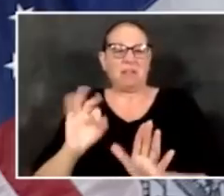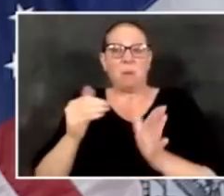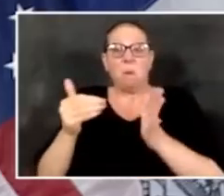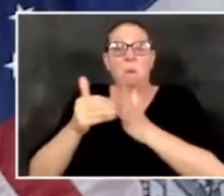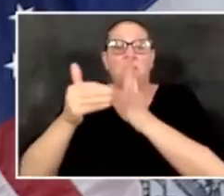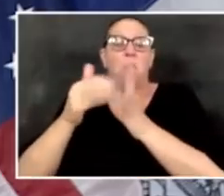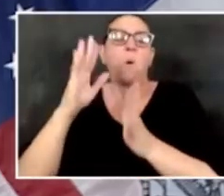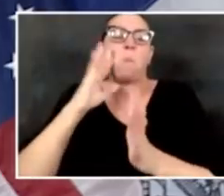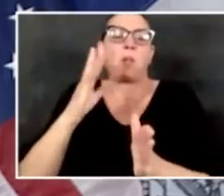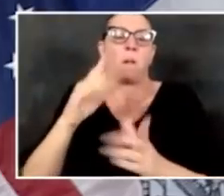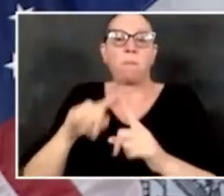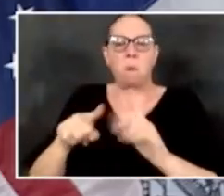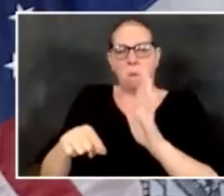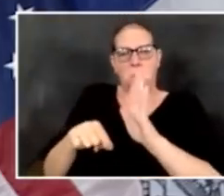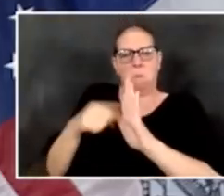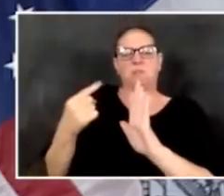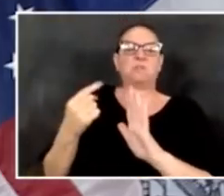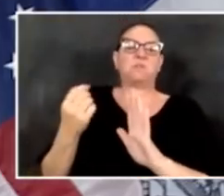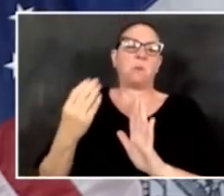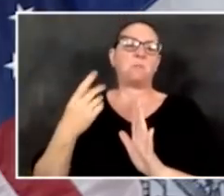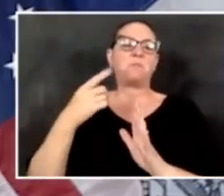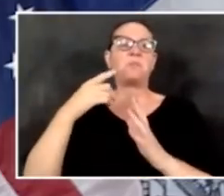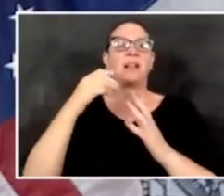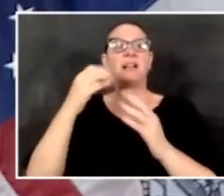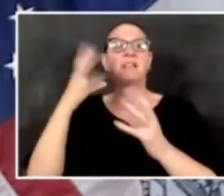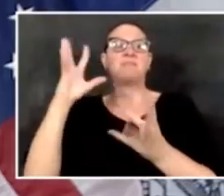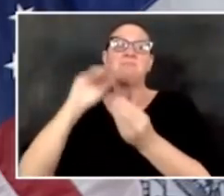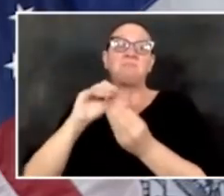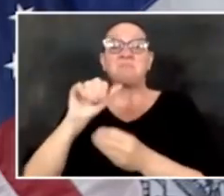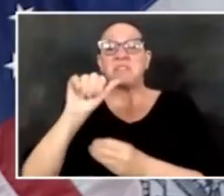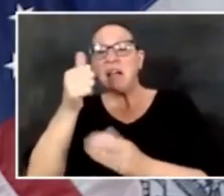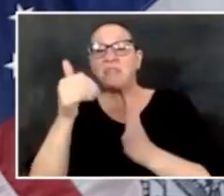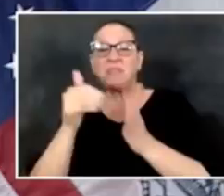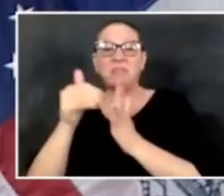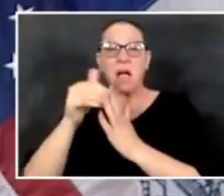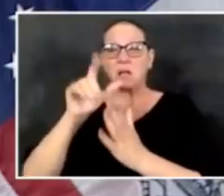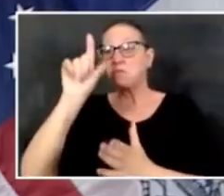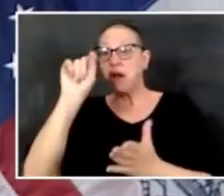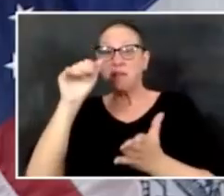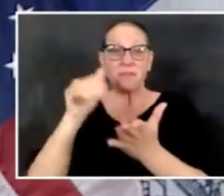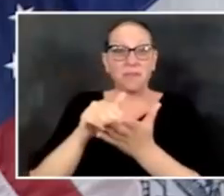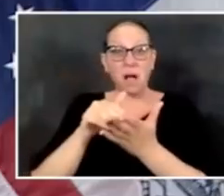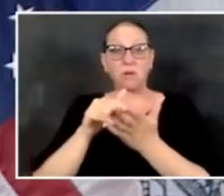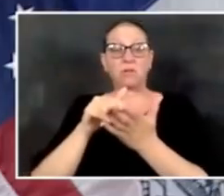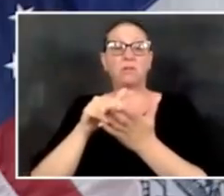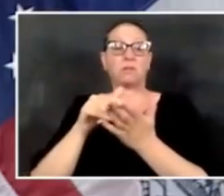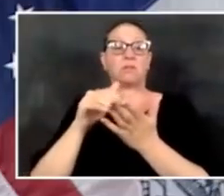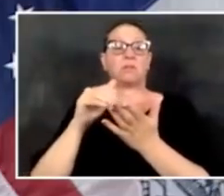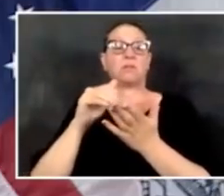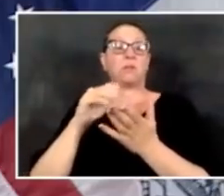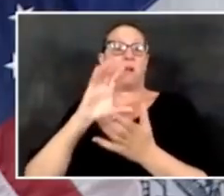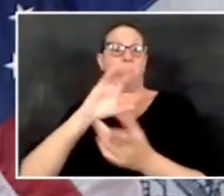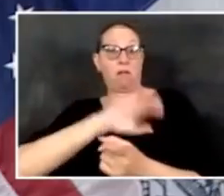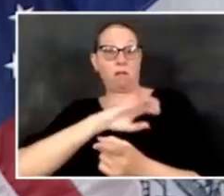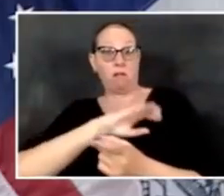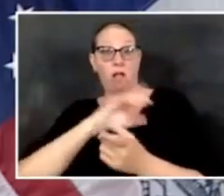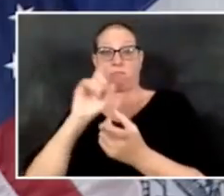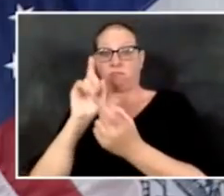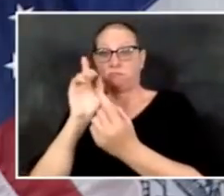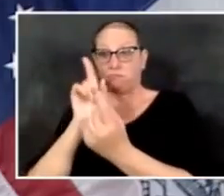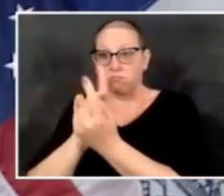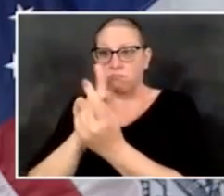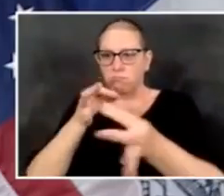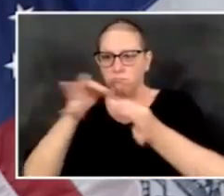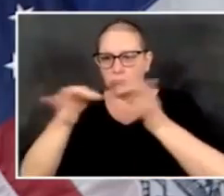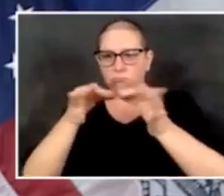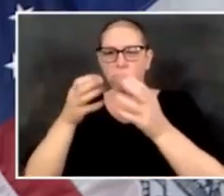through routine encounters, arrests, taking guns off people without firing shots, certainly summonsing many